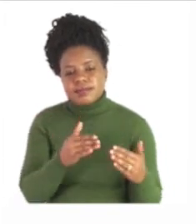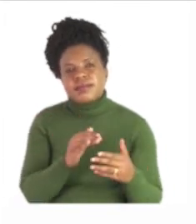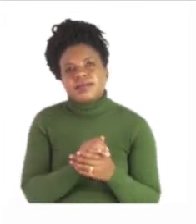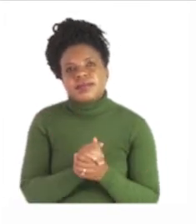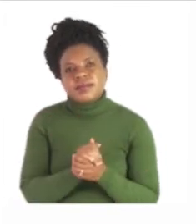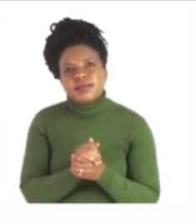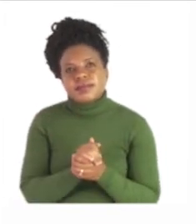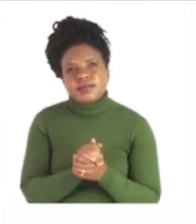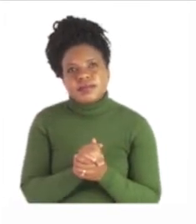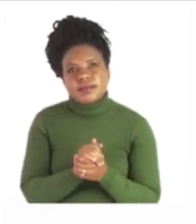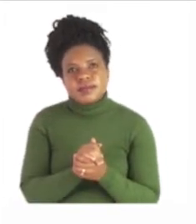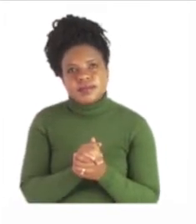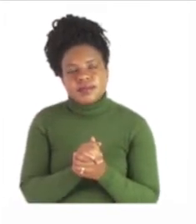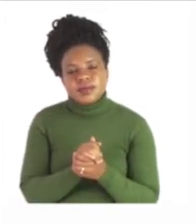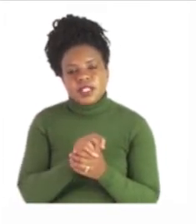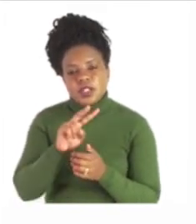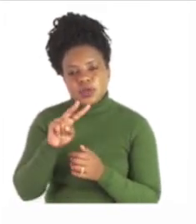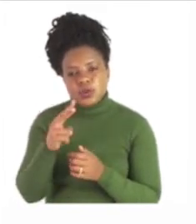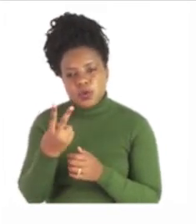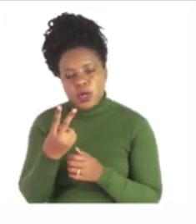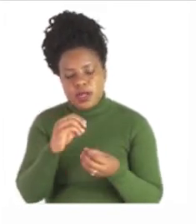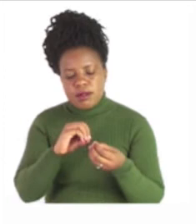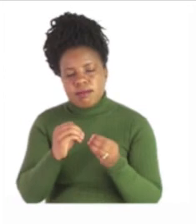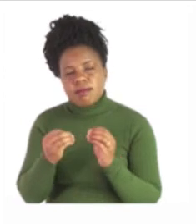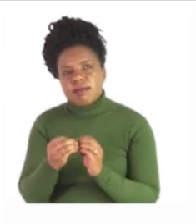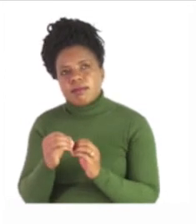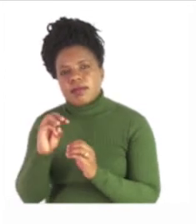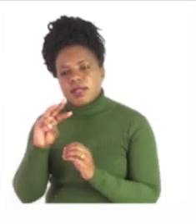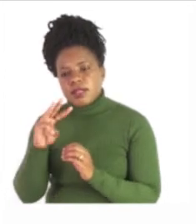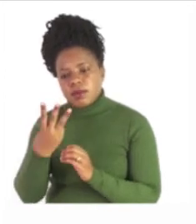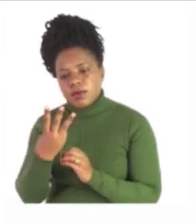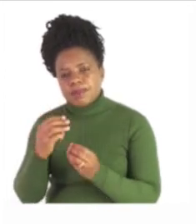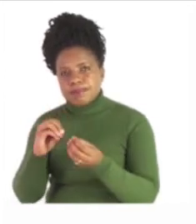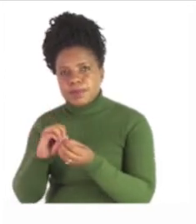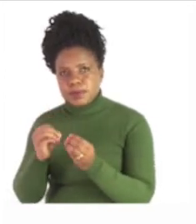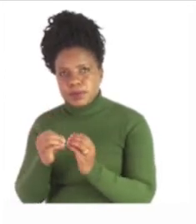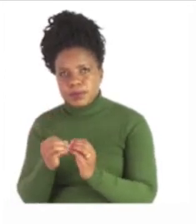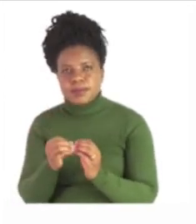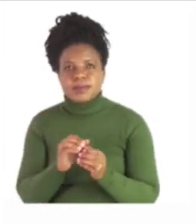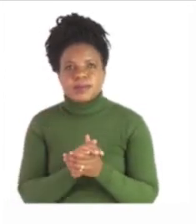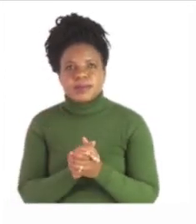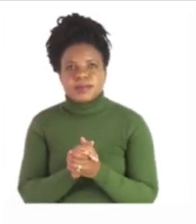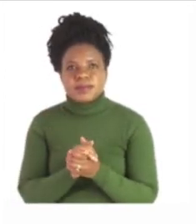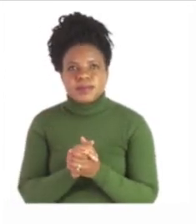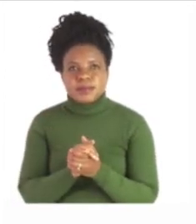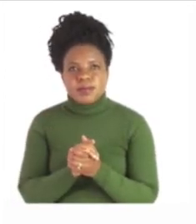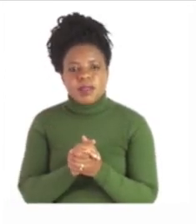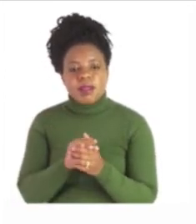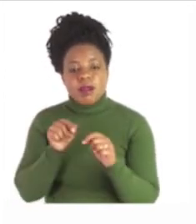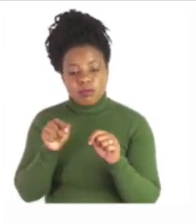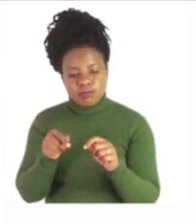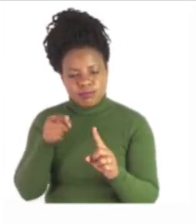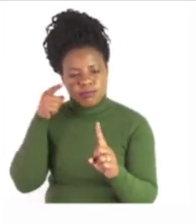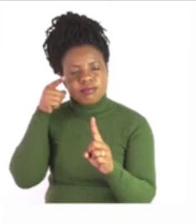is square numbers and cube numbers. So I have to read through. The learning objective